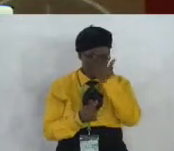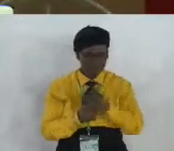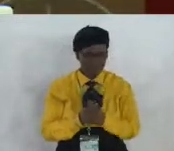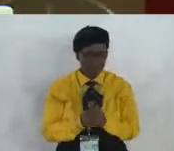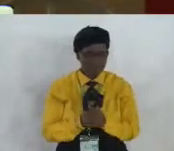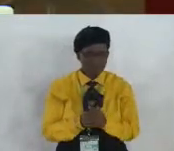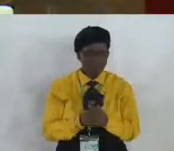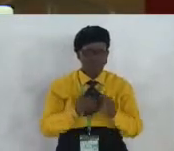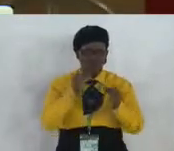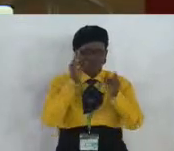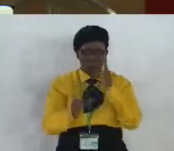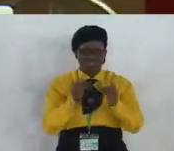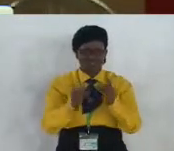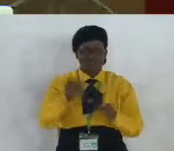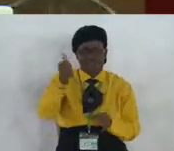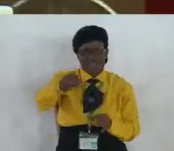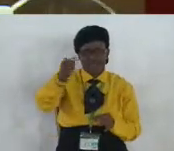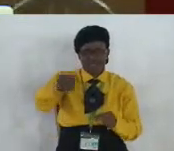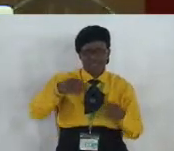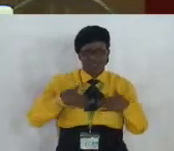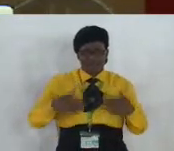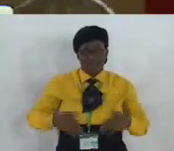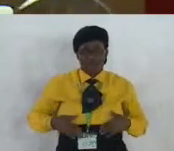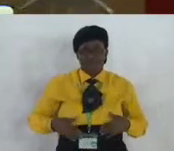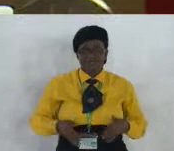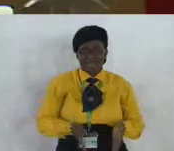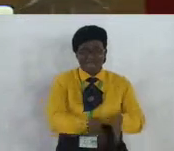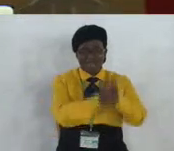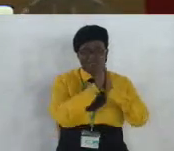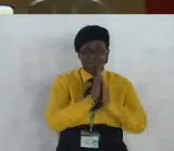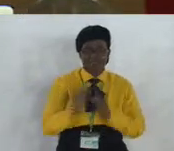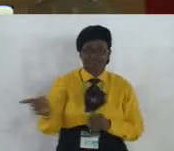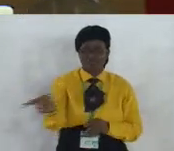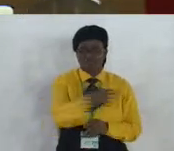If anybody asks you who said so, don't say Pastor Adebuye.